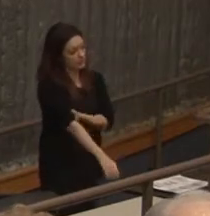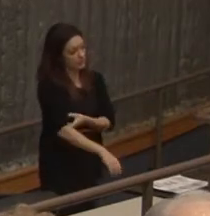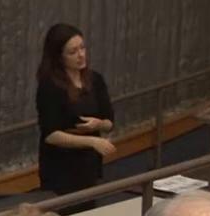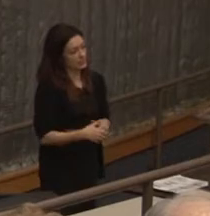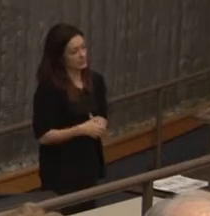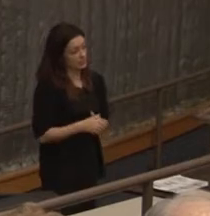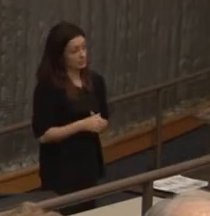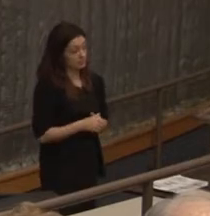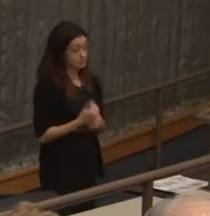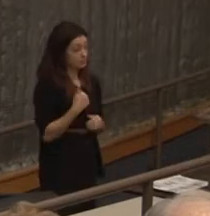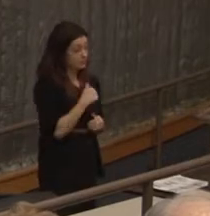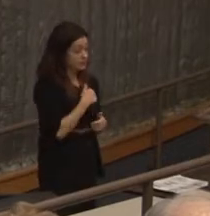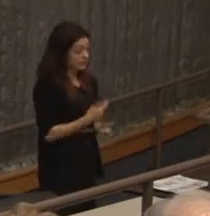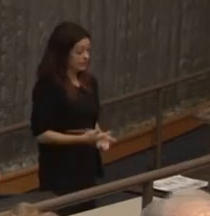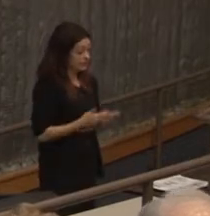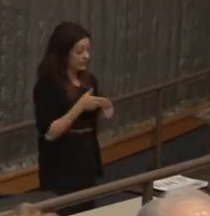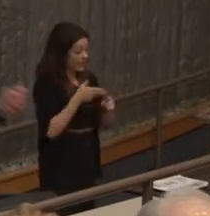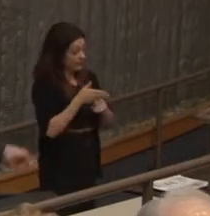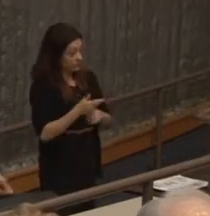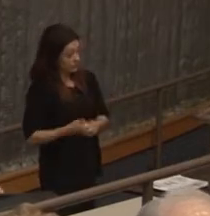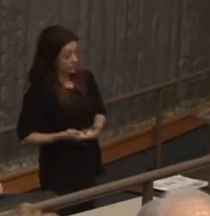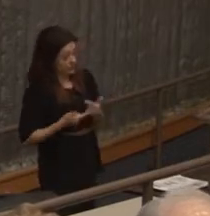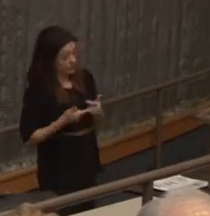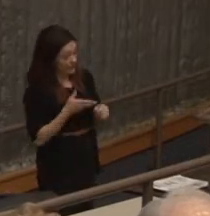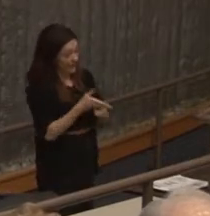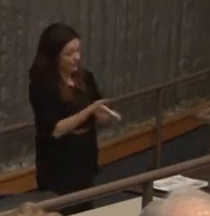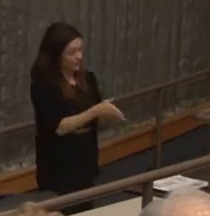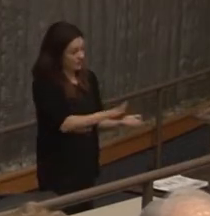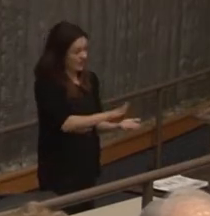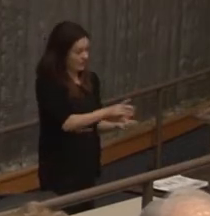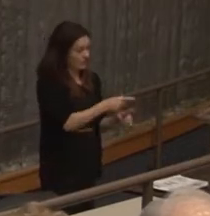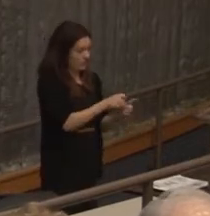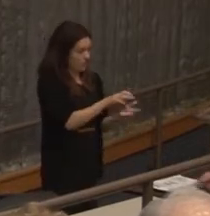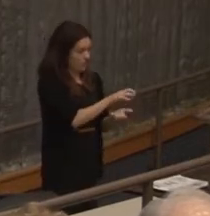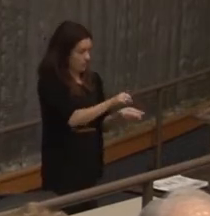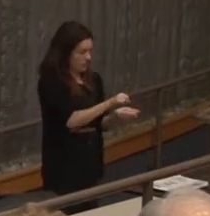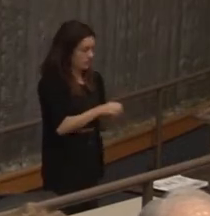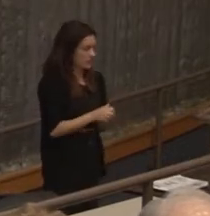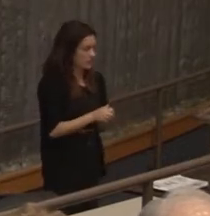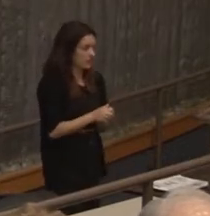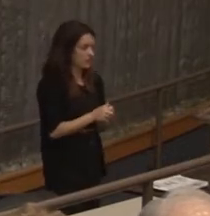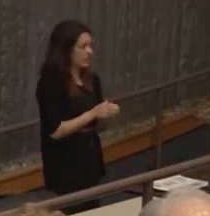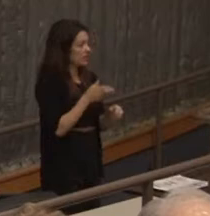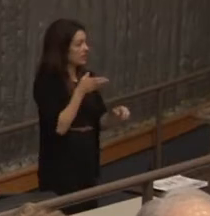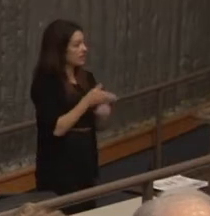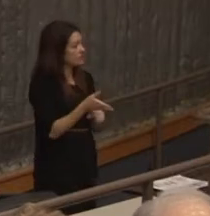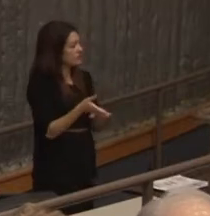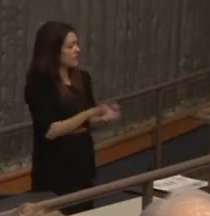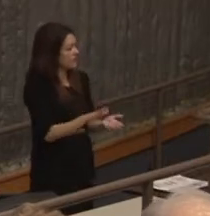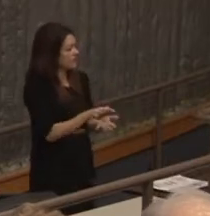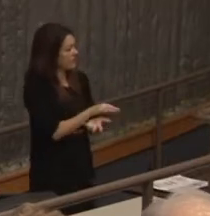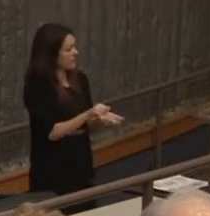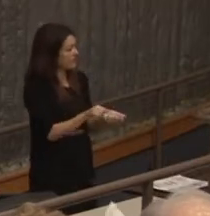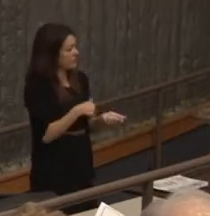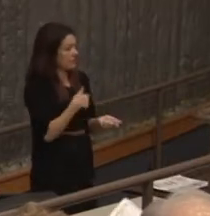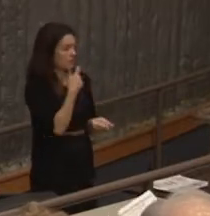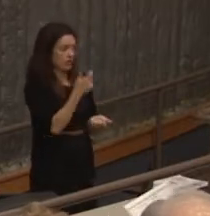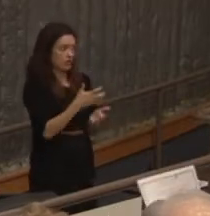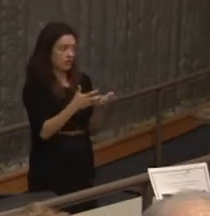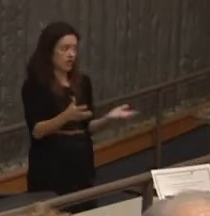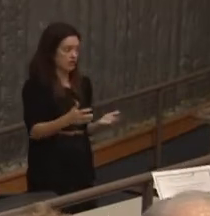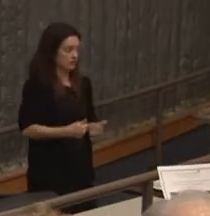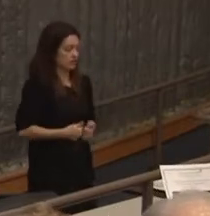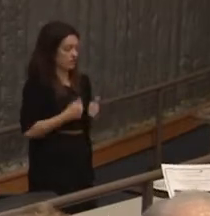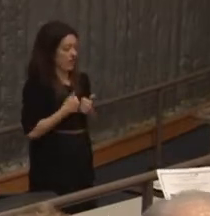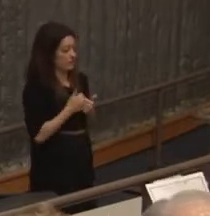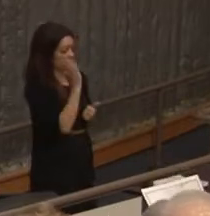what I call both the afterlife and the after-death of the Holocaust. What is the after-death of the Holocaust? I watch a lot of survivor